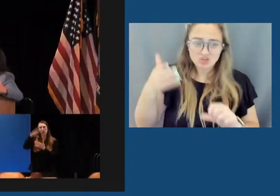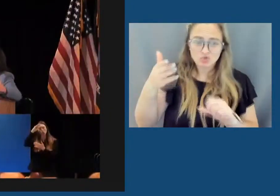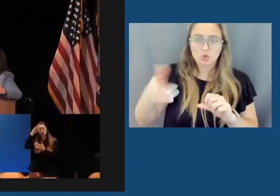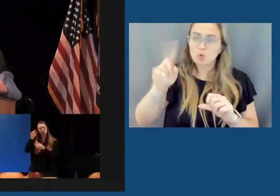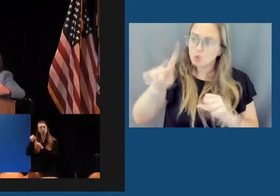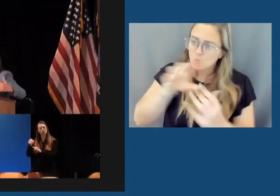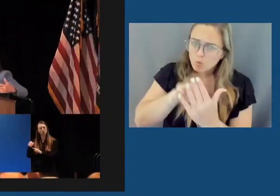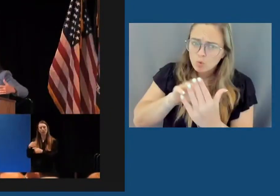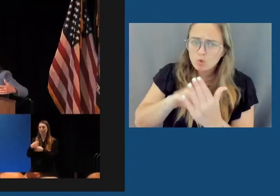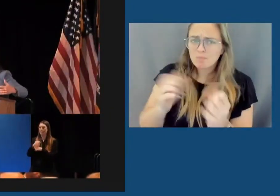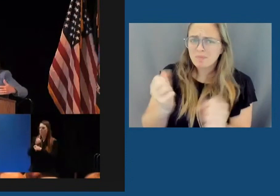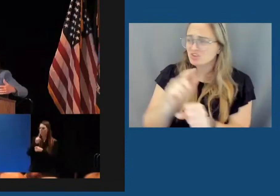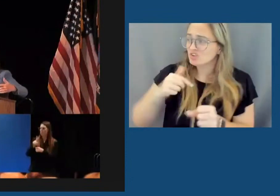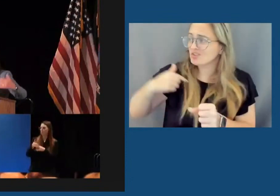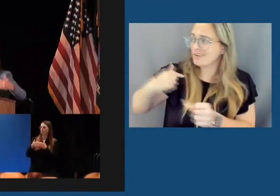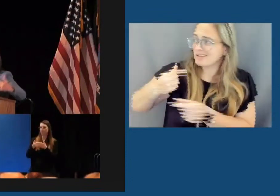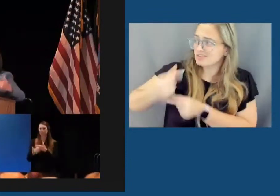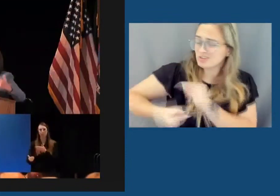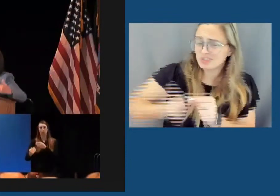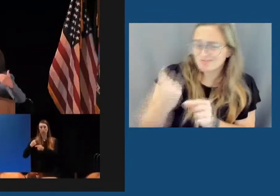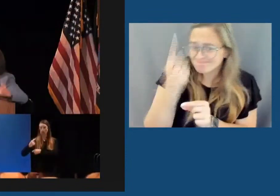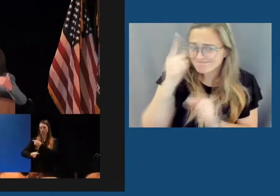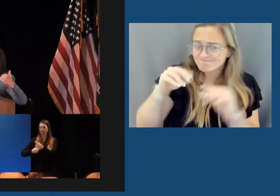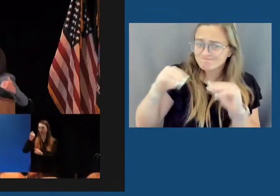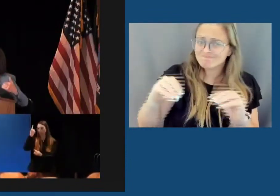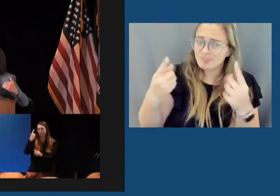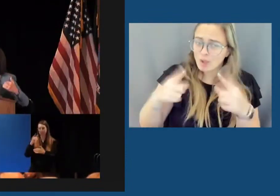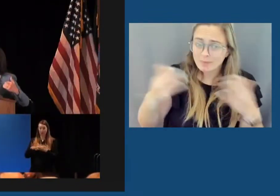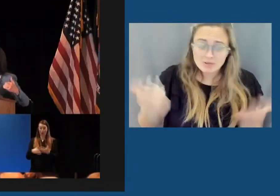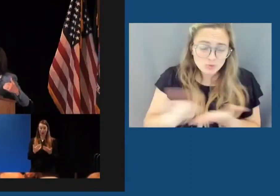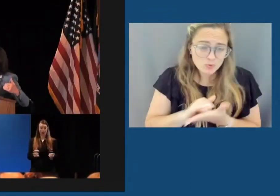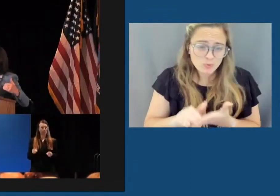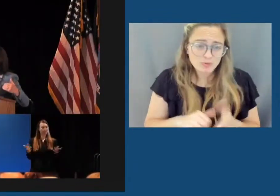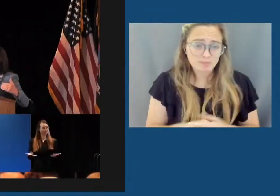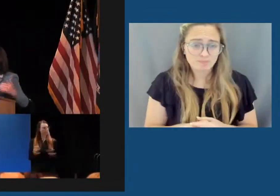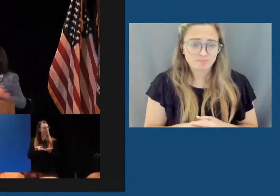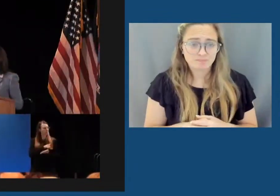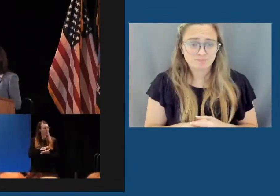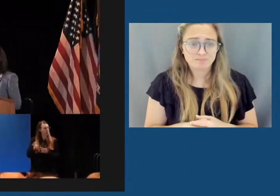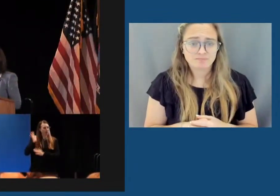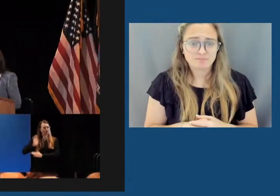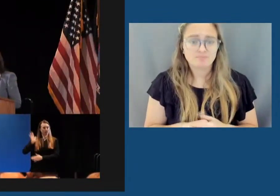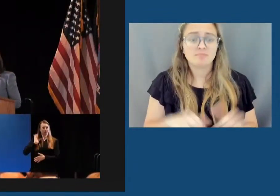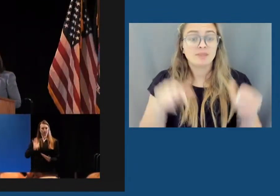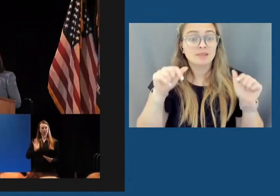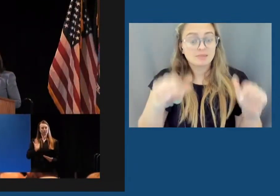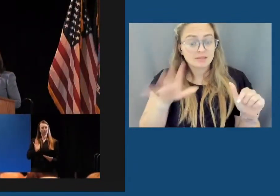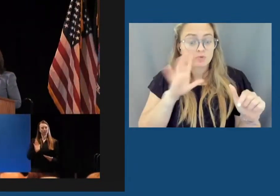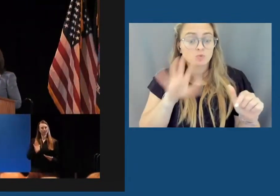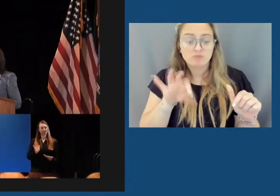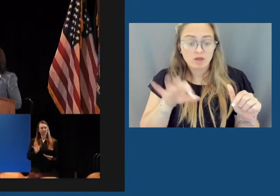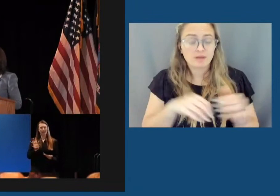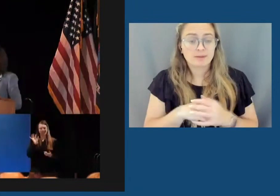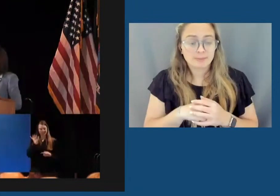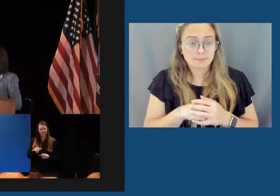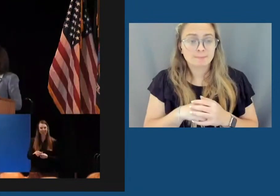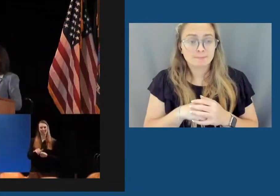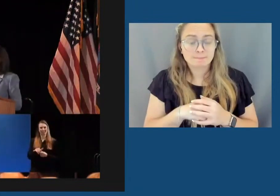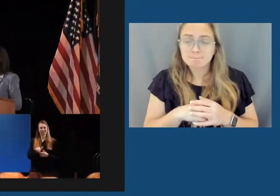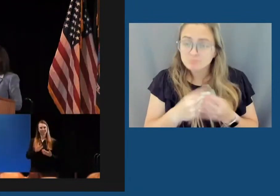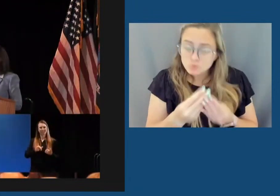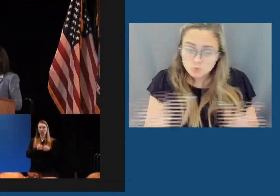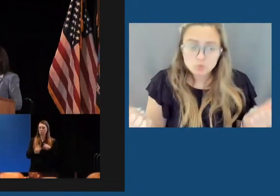generation understands. It all happened here in New York. And so this is where we're going to find the solutions, the technologies,